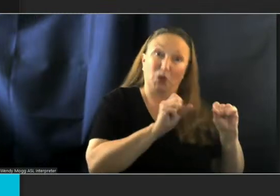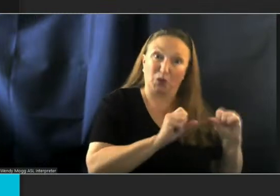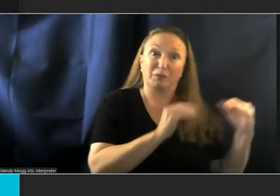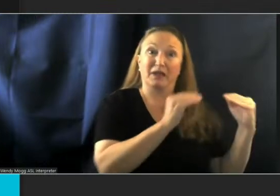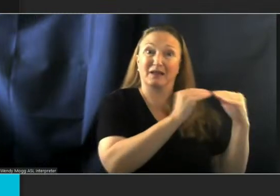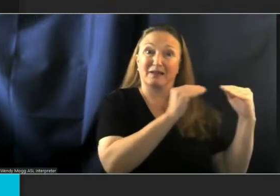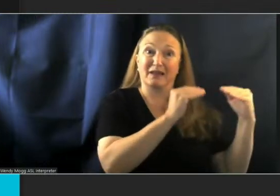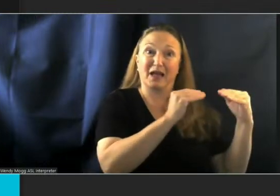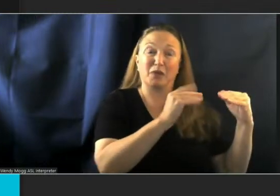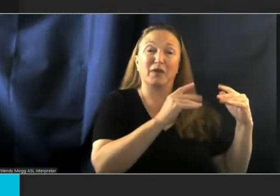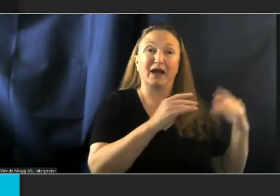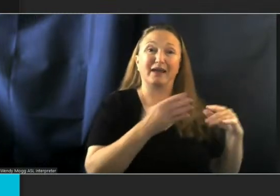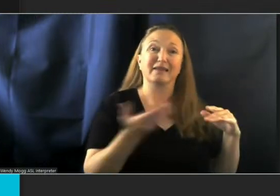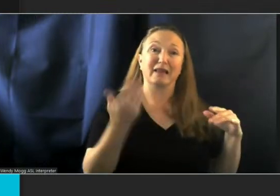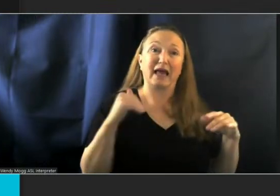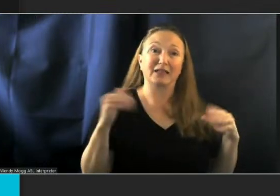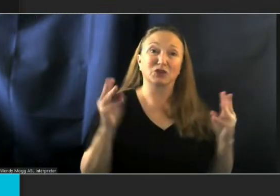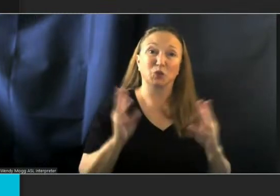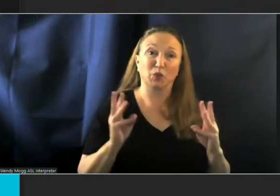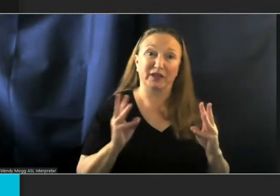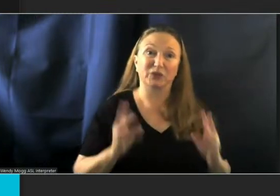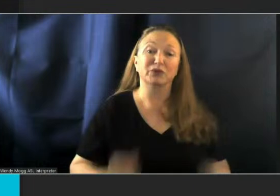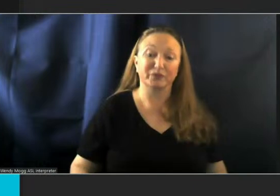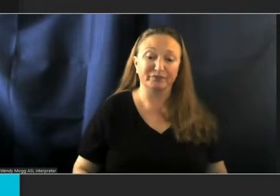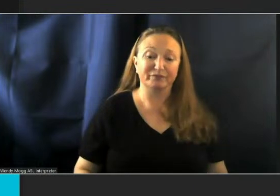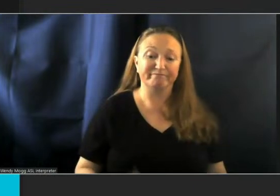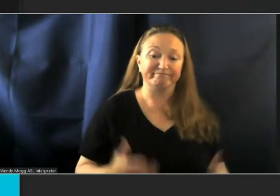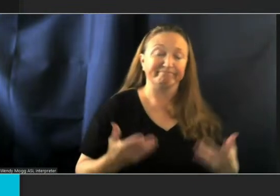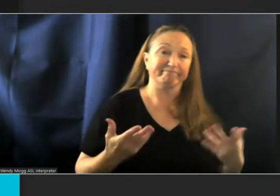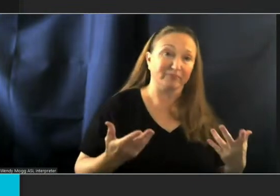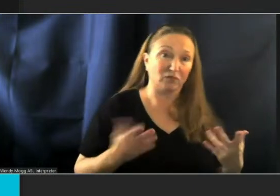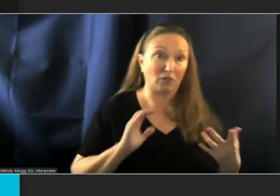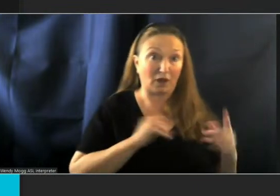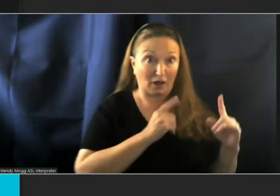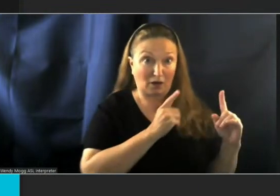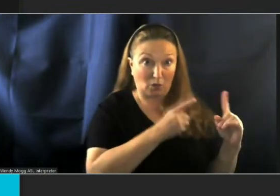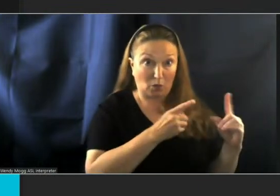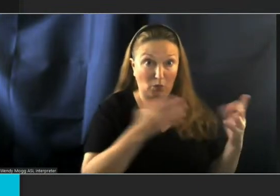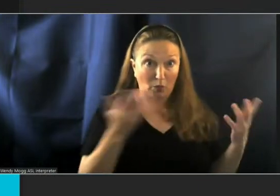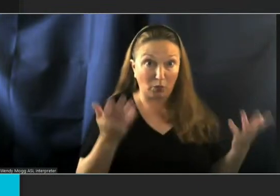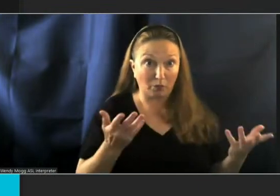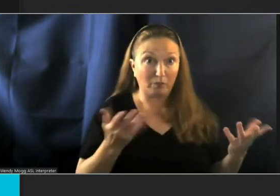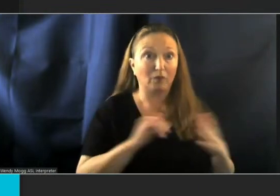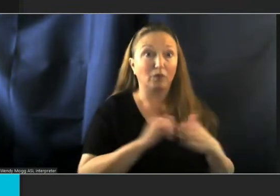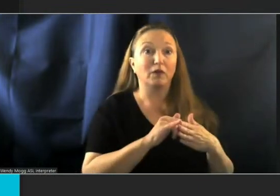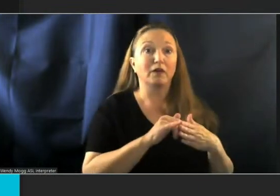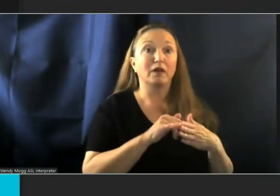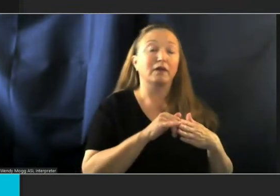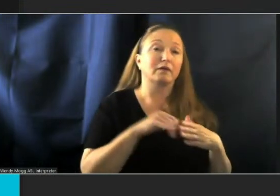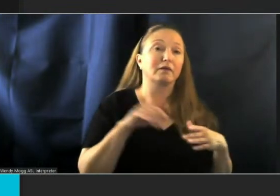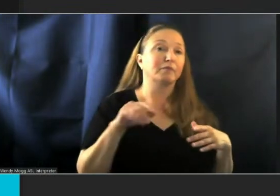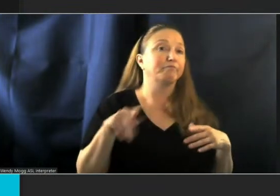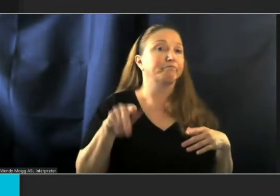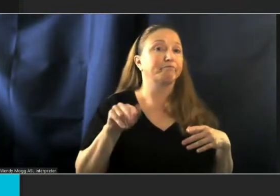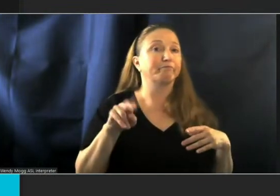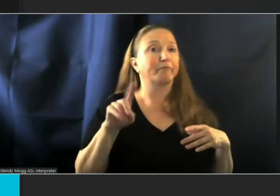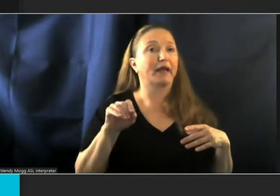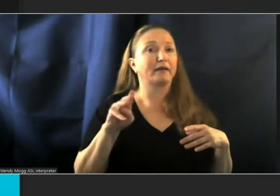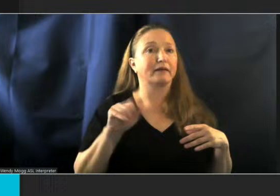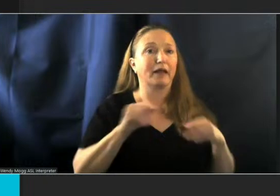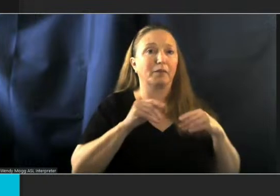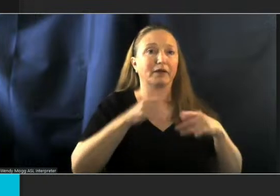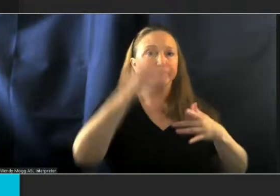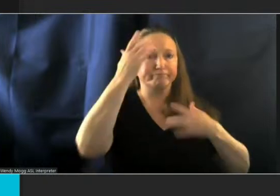winter. And ultimately, our goal with this pandemic is to